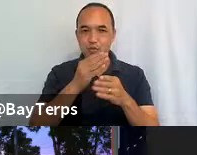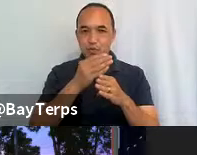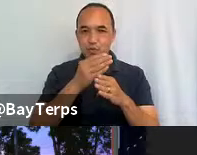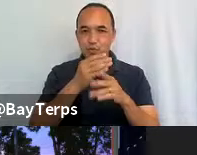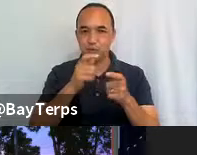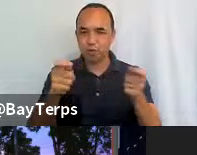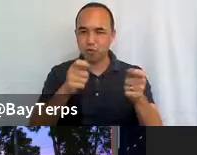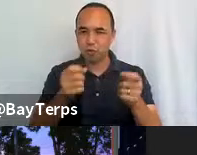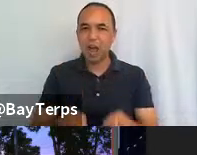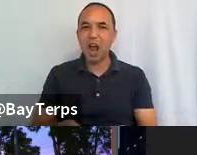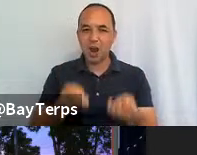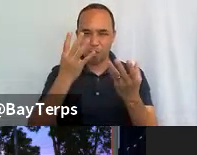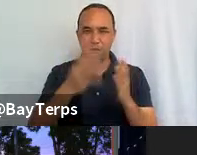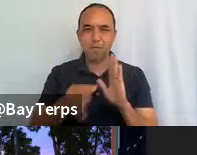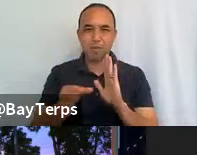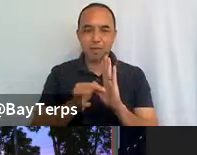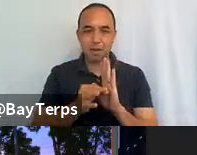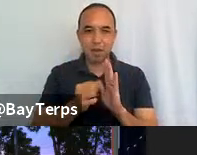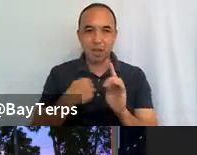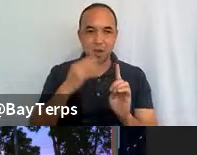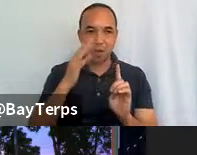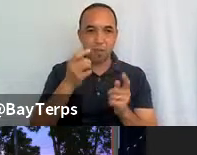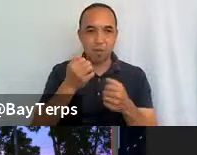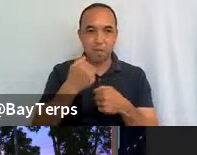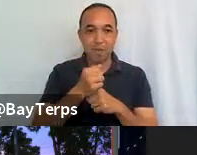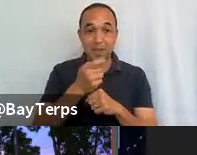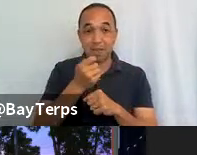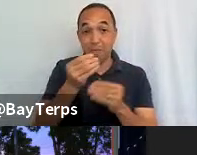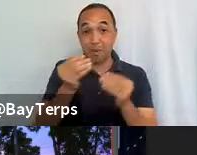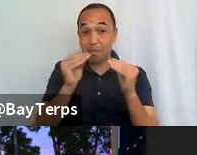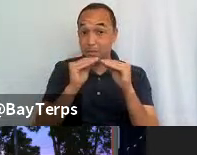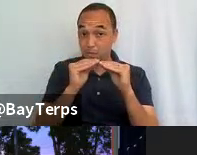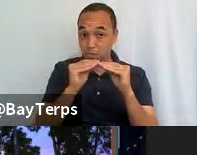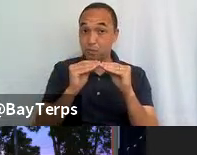less. So I'm going to make it a little bit more.